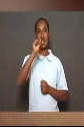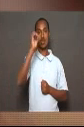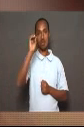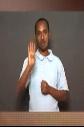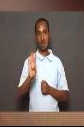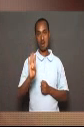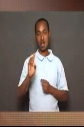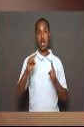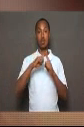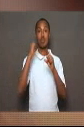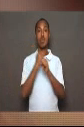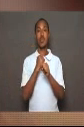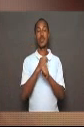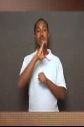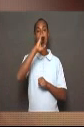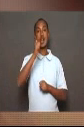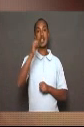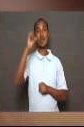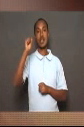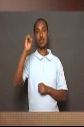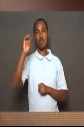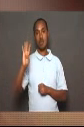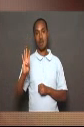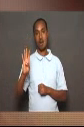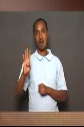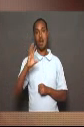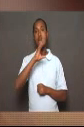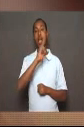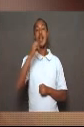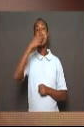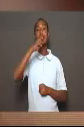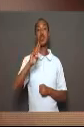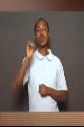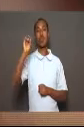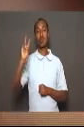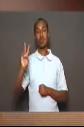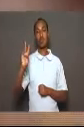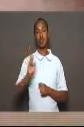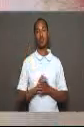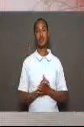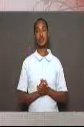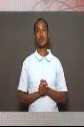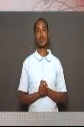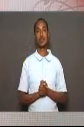acid to produce calcium sulfate and hydrogen peroxide.